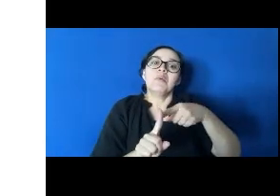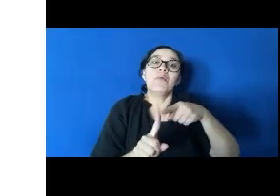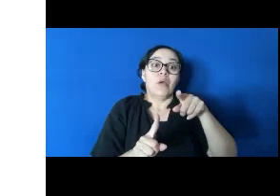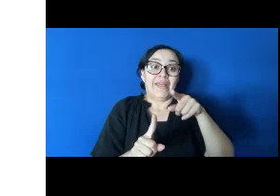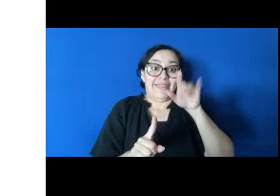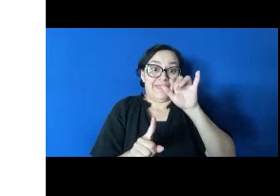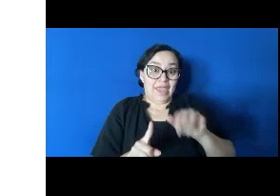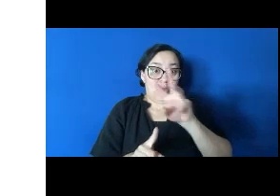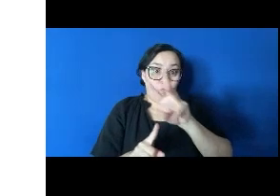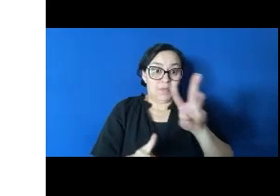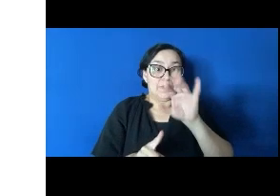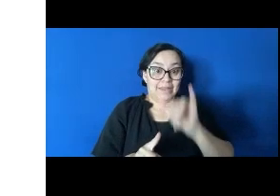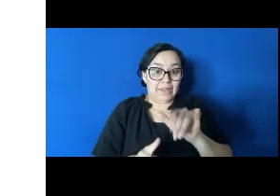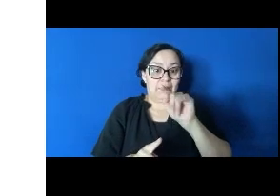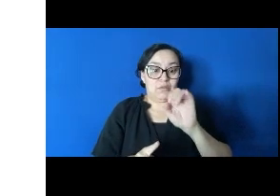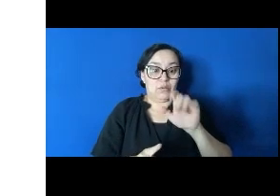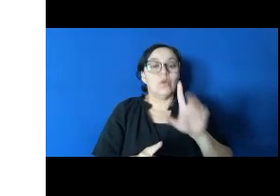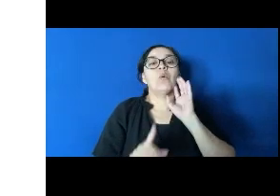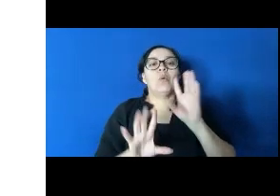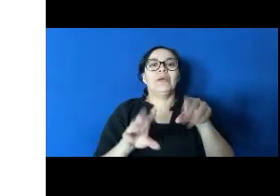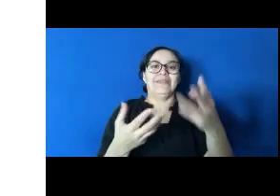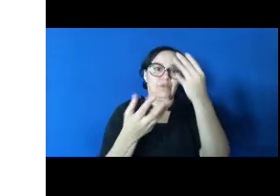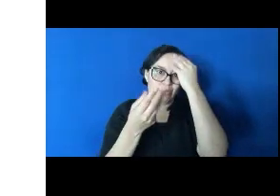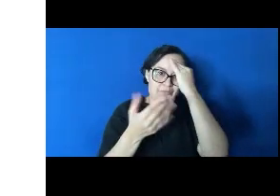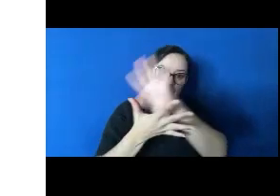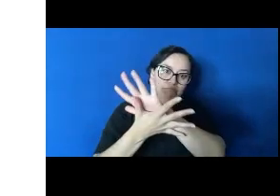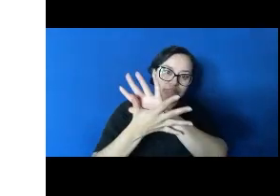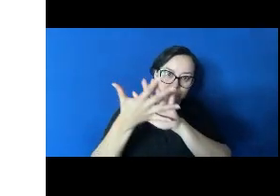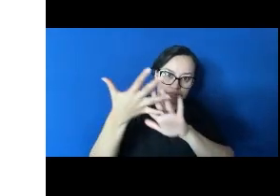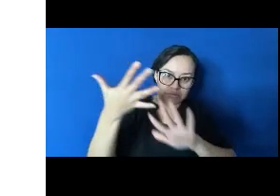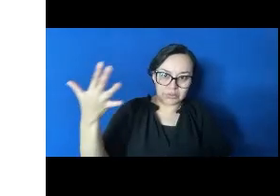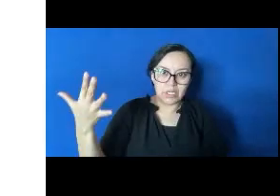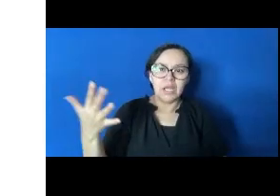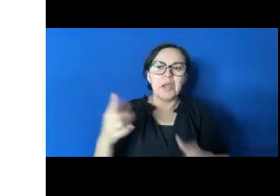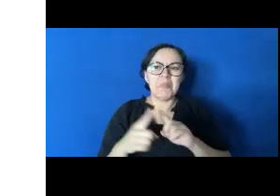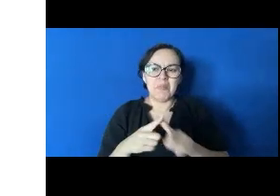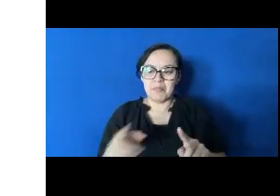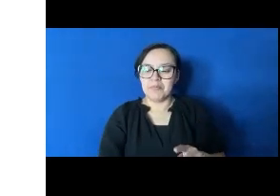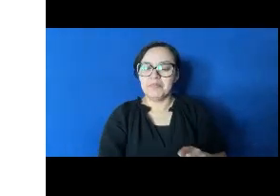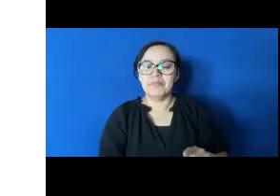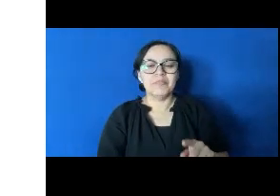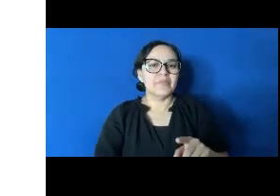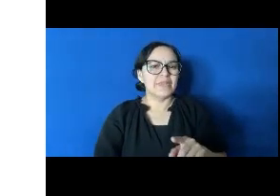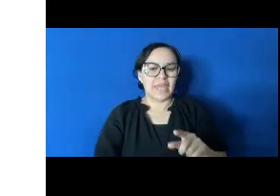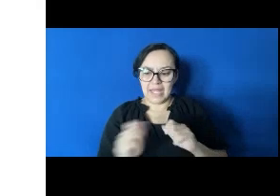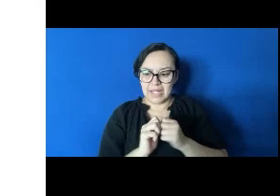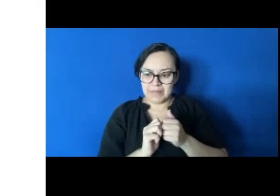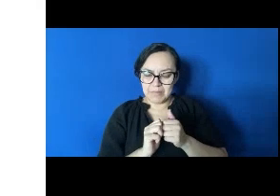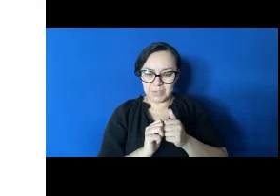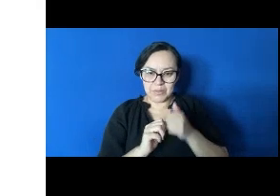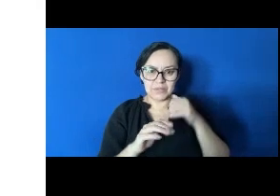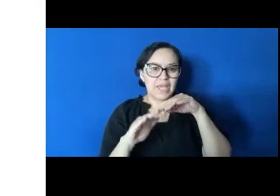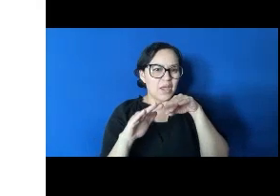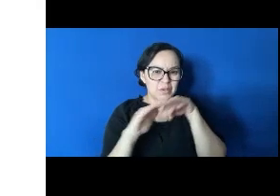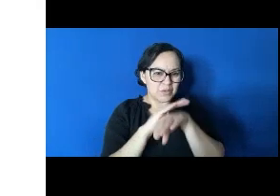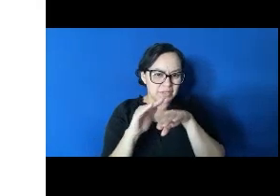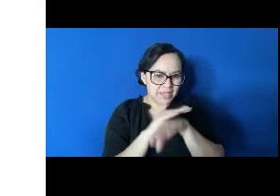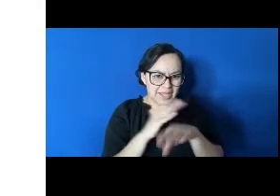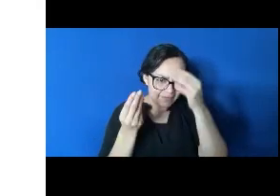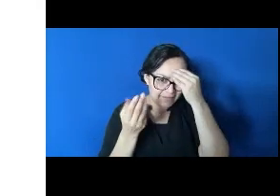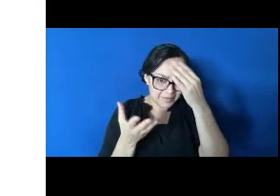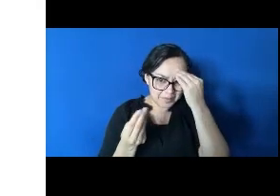but rápidamente cómo manejar a la quick herramienta y overview accesar estas on how to informaciones, handle pero the les invito tool a que and mientras access the están